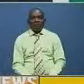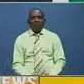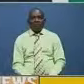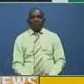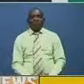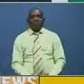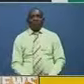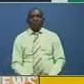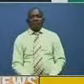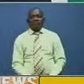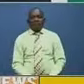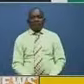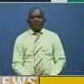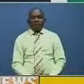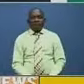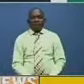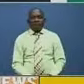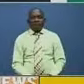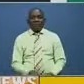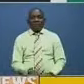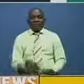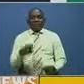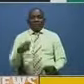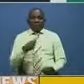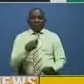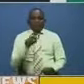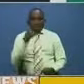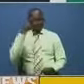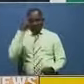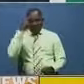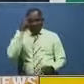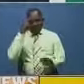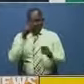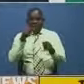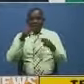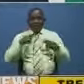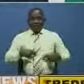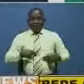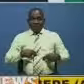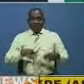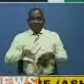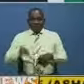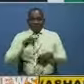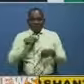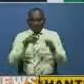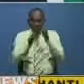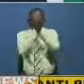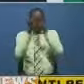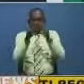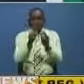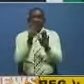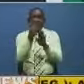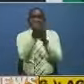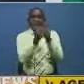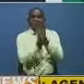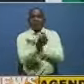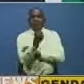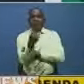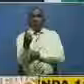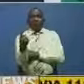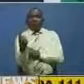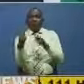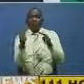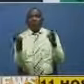first story. It is being described as the grand vision for the health sector. Agenda 111, when complete,